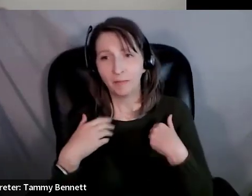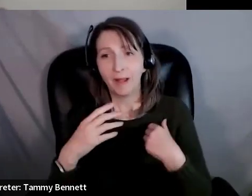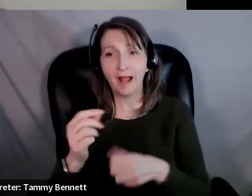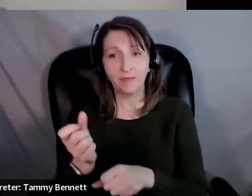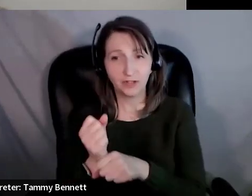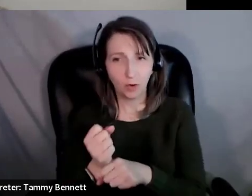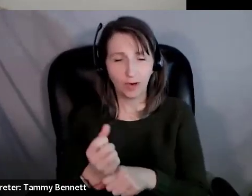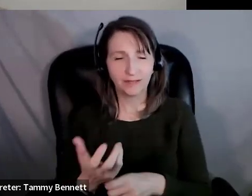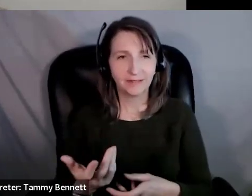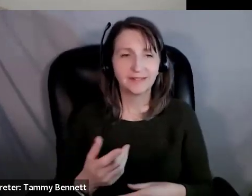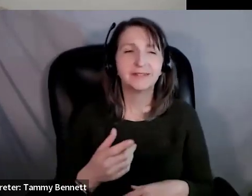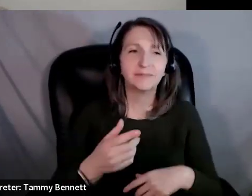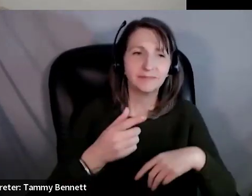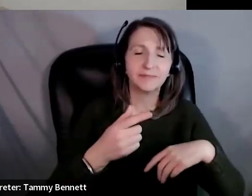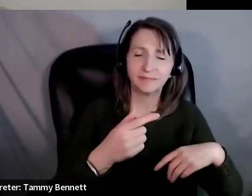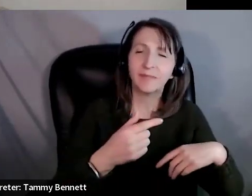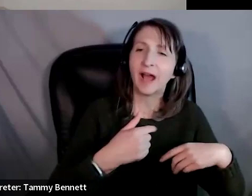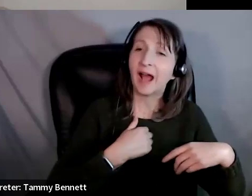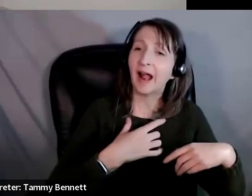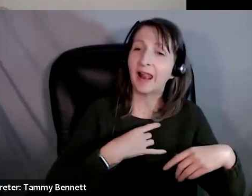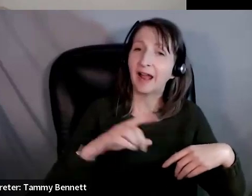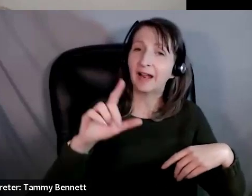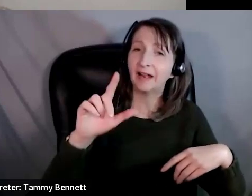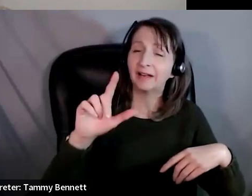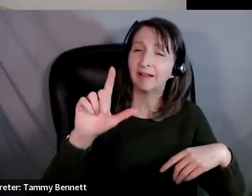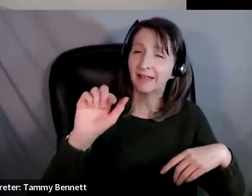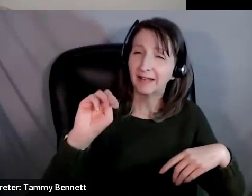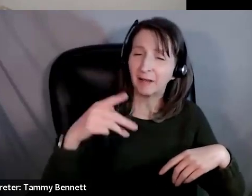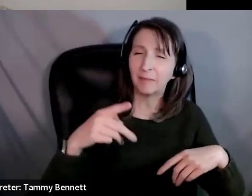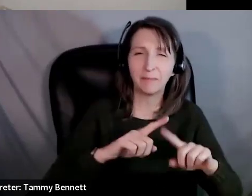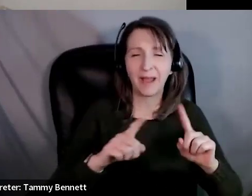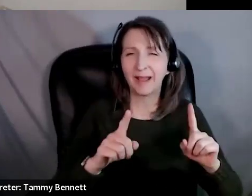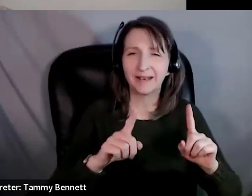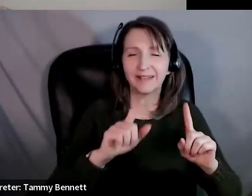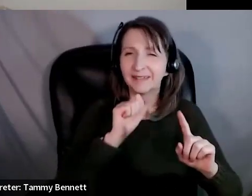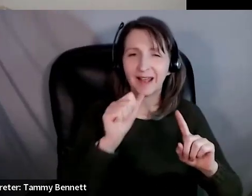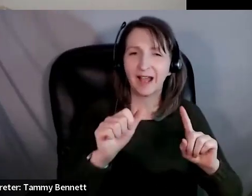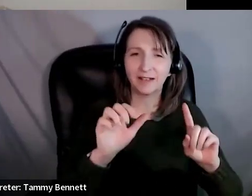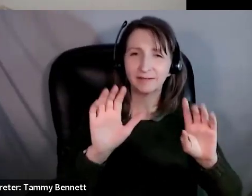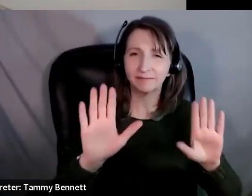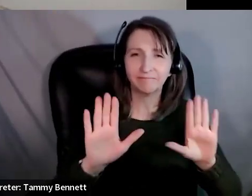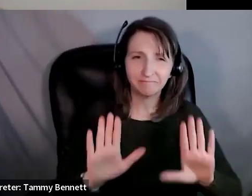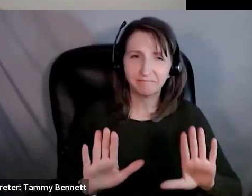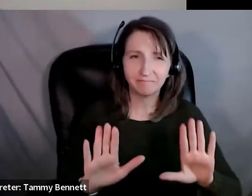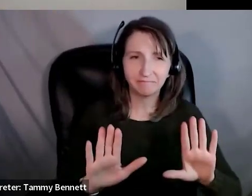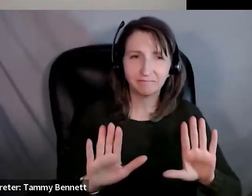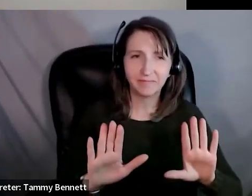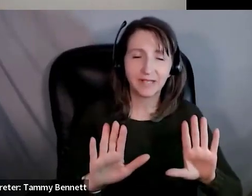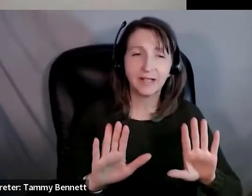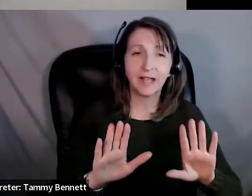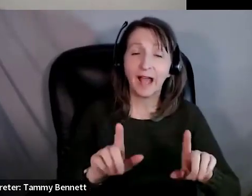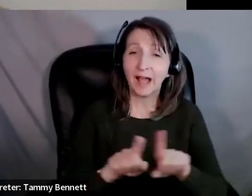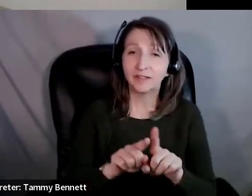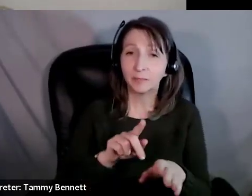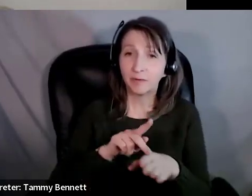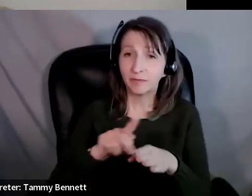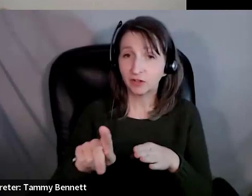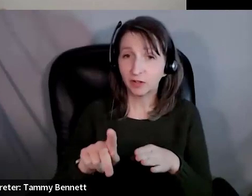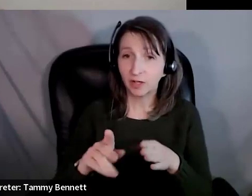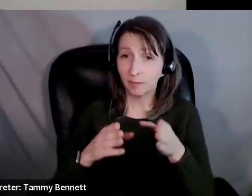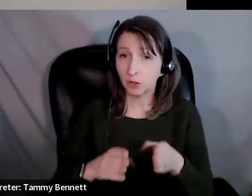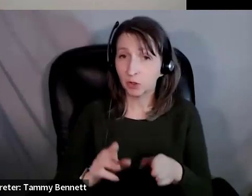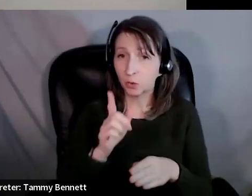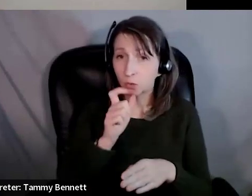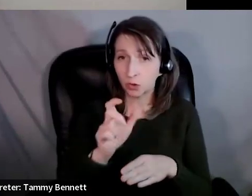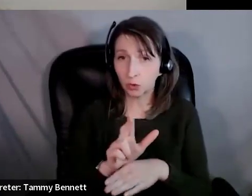not a fan of lamp just because it is very difficult to, um, I think as a professional, someone who does use lamp, I